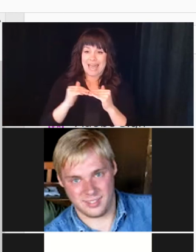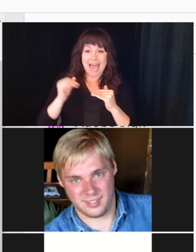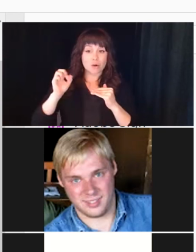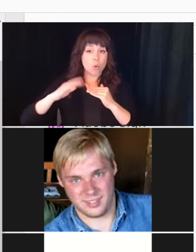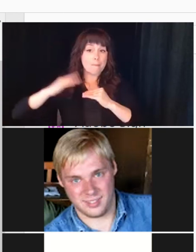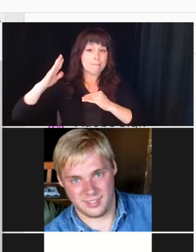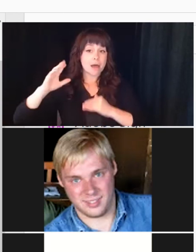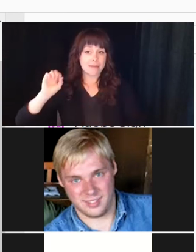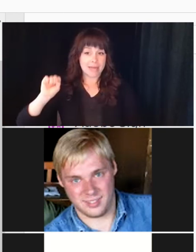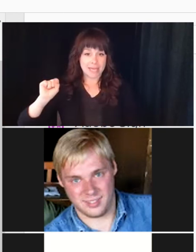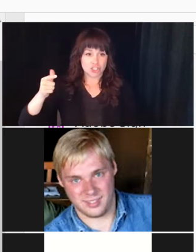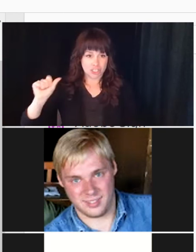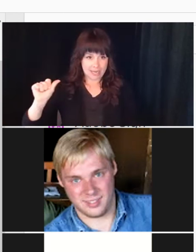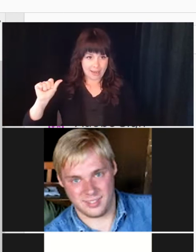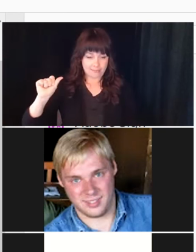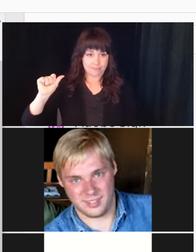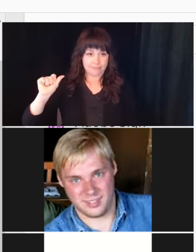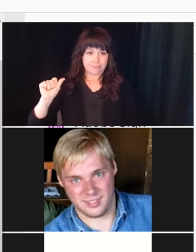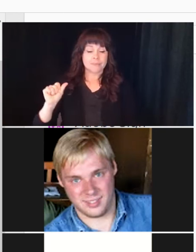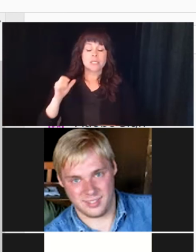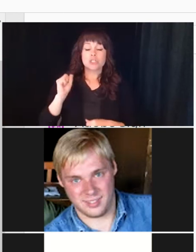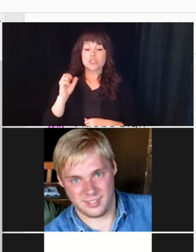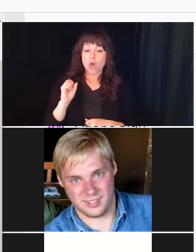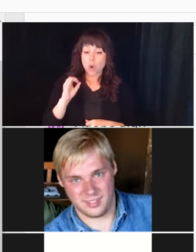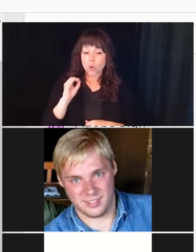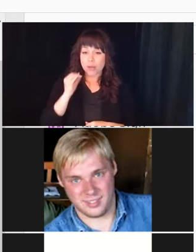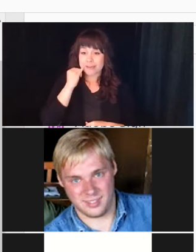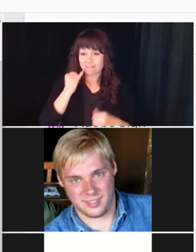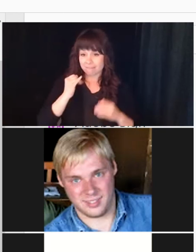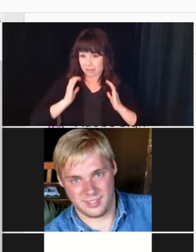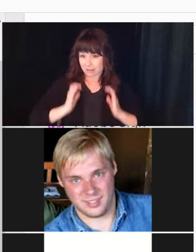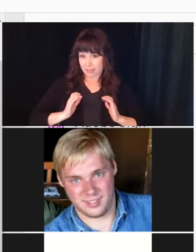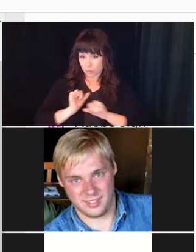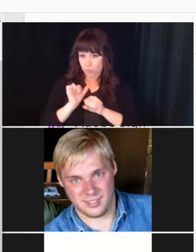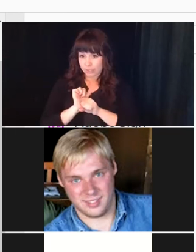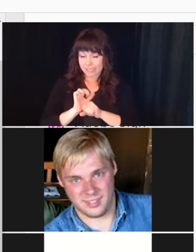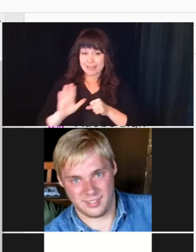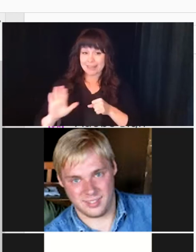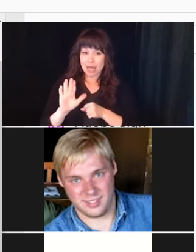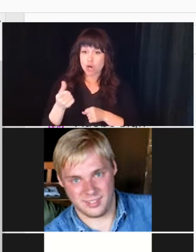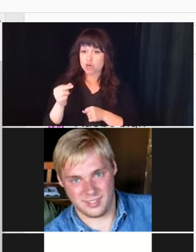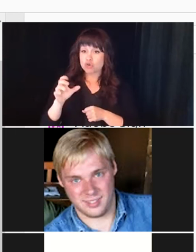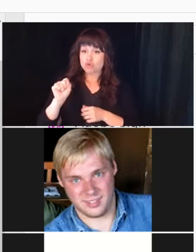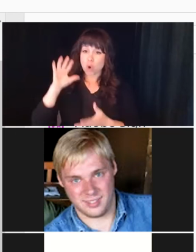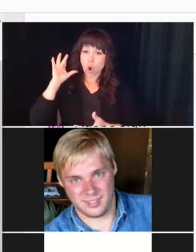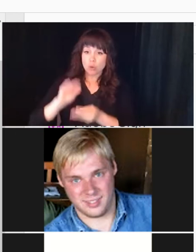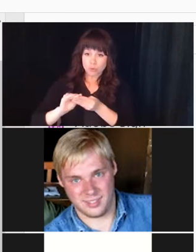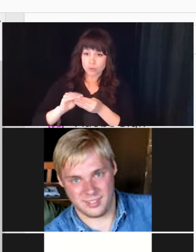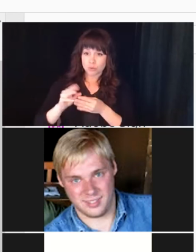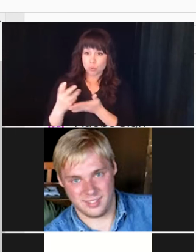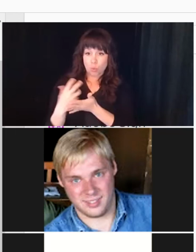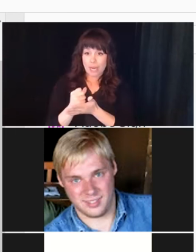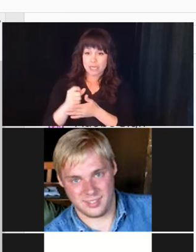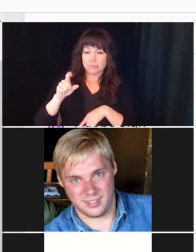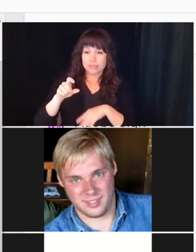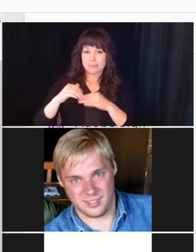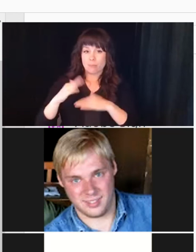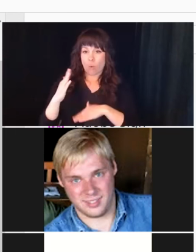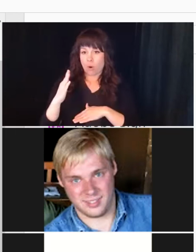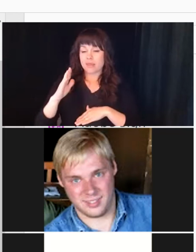at whether or not, if a client is working, if their gross wages are more than $1,350 at the time they apply